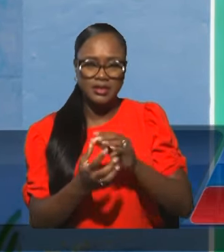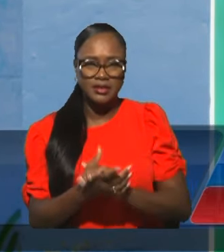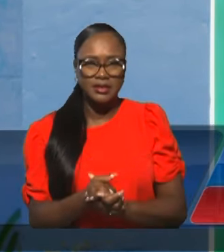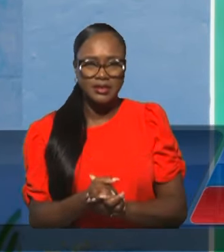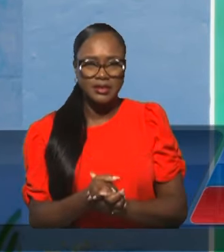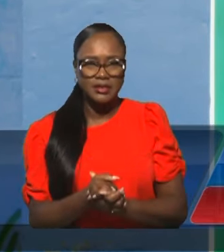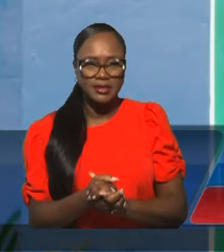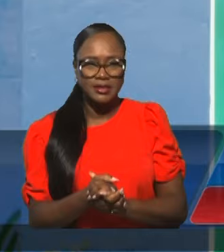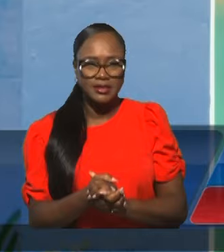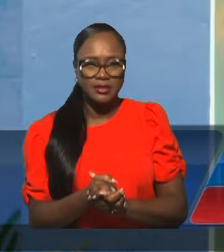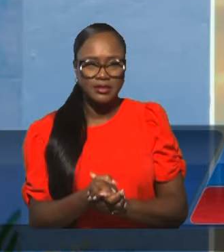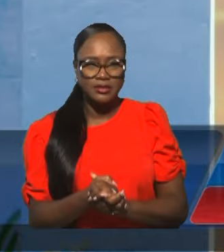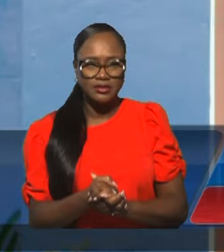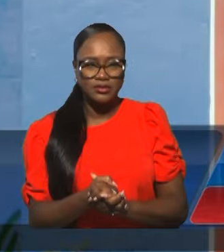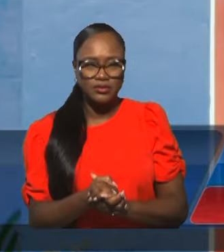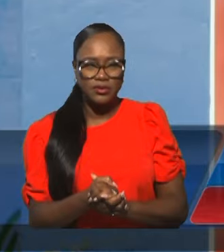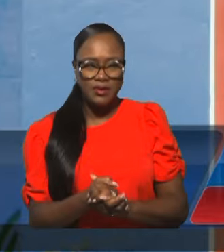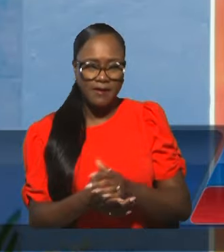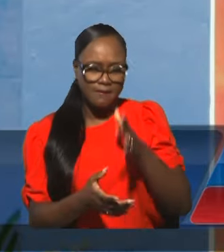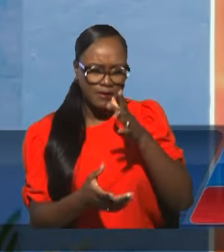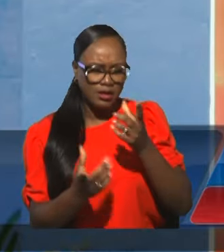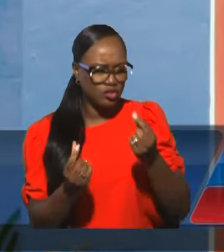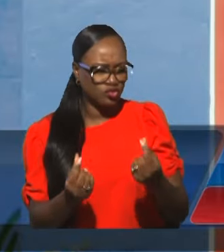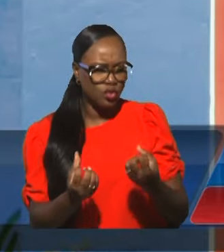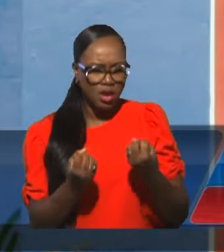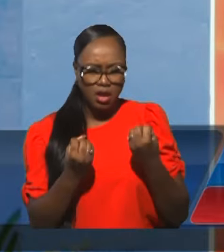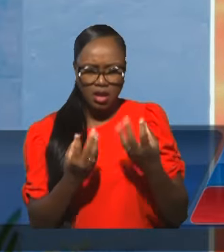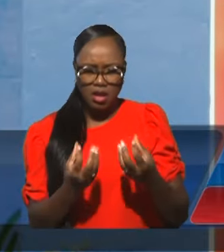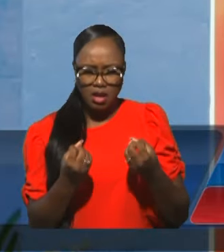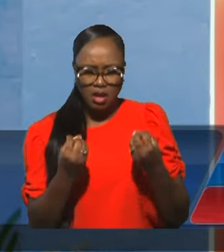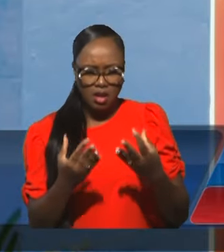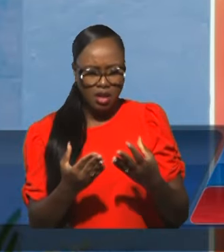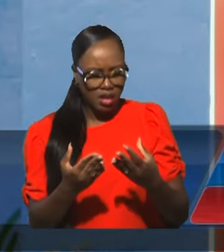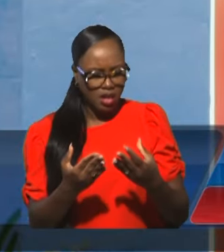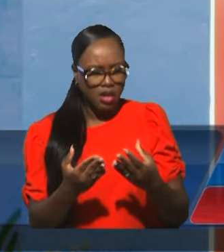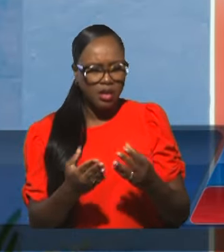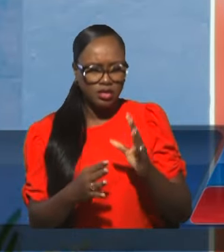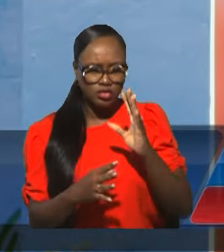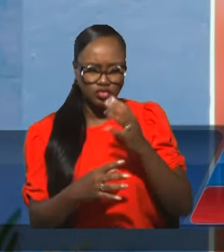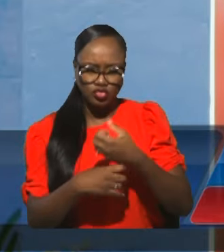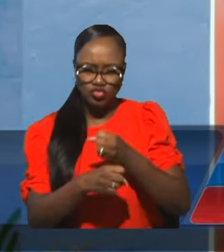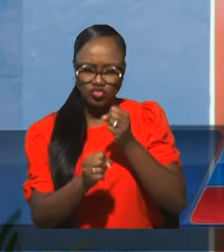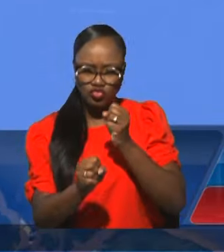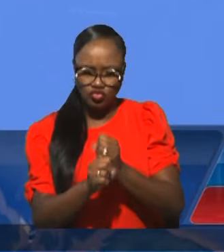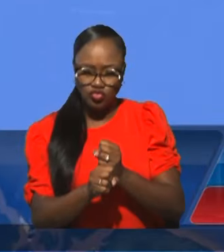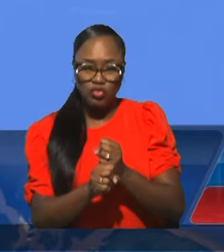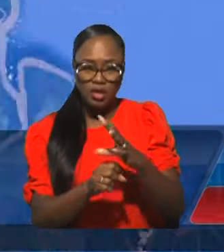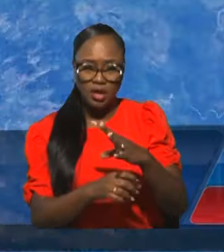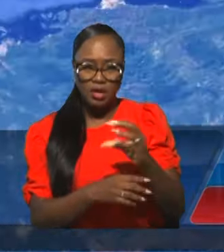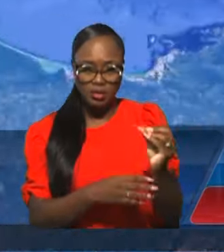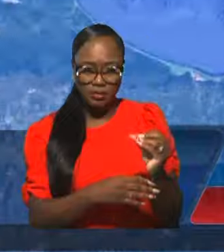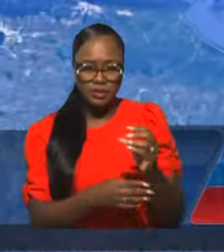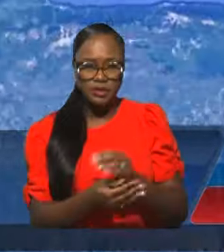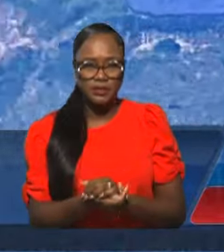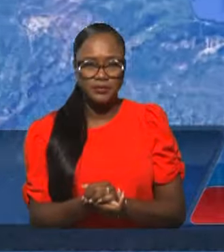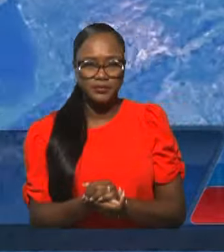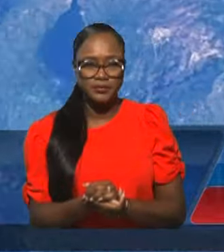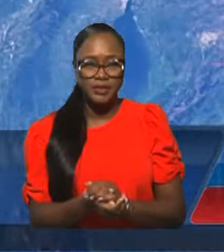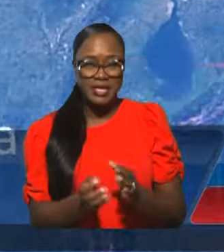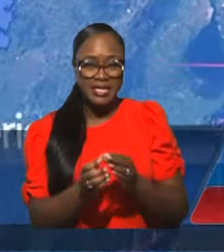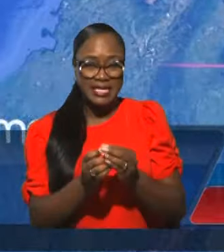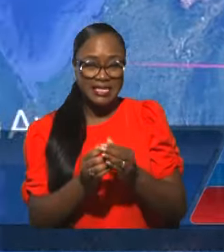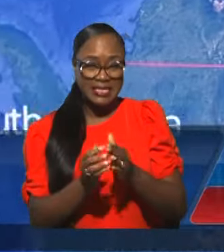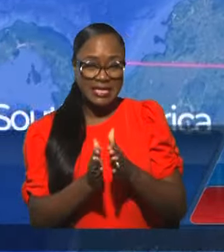trailblazing, trend-setting shoes that have walked unpaved paths. The ABIL Group has expanded